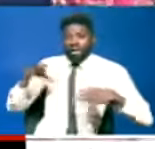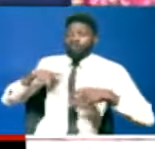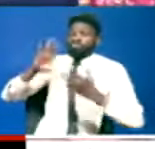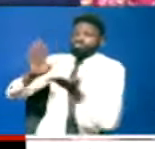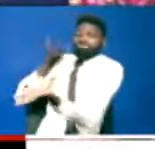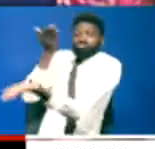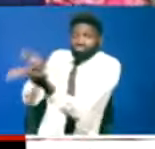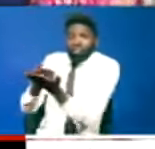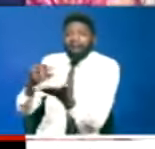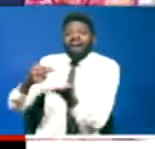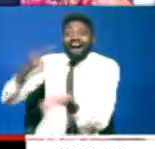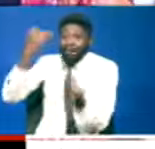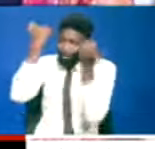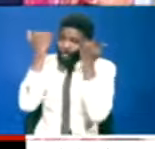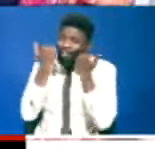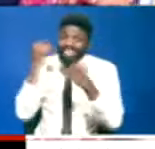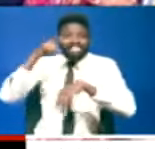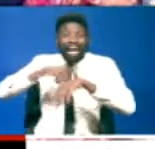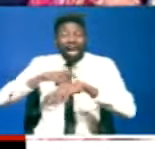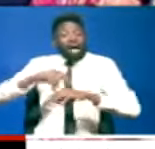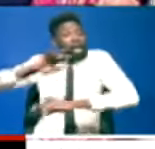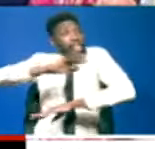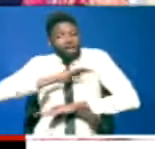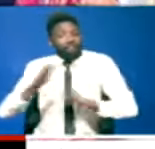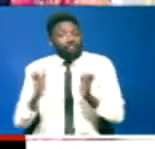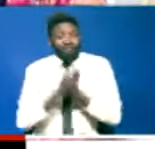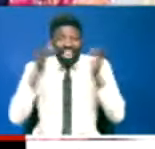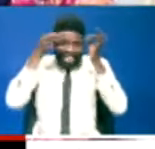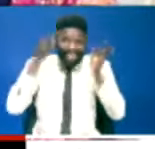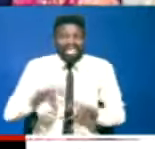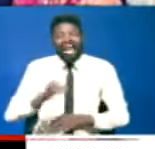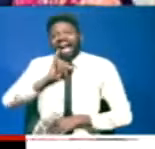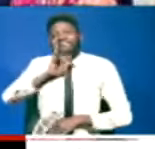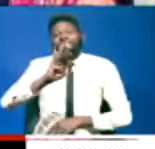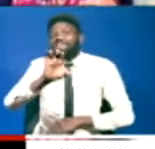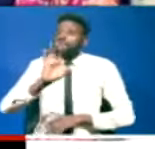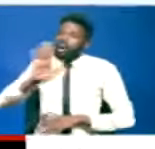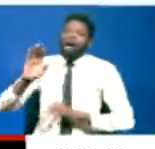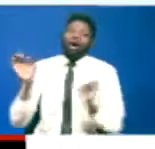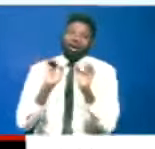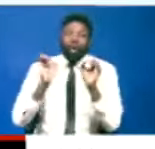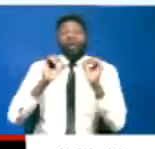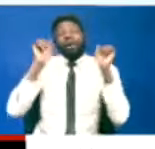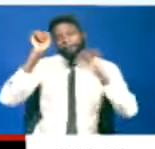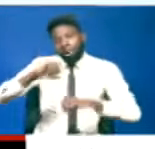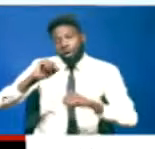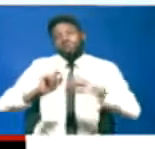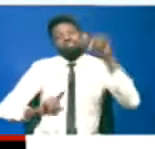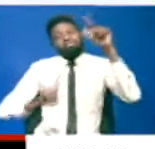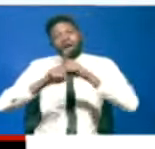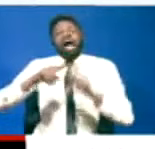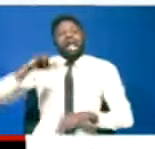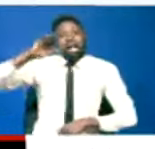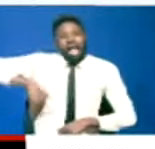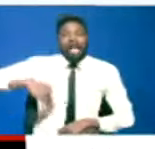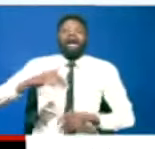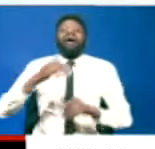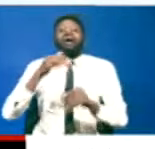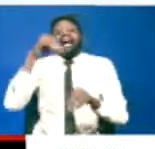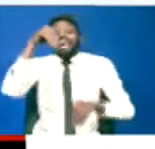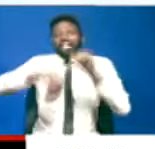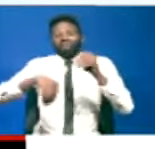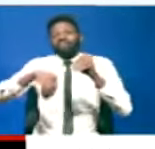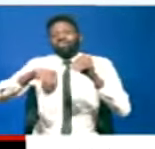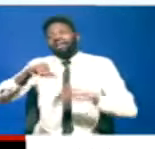IEBC Disputes Resolution Tribunal risk derailing the election in the affected areas. As a commission, we cannot